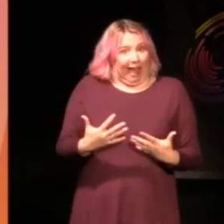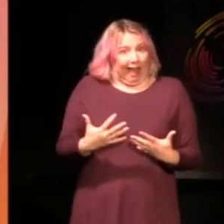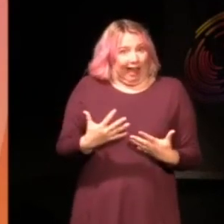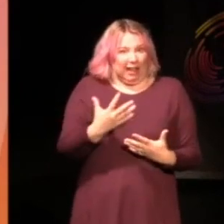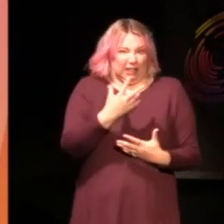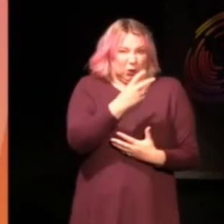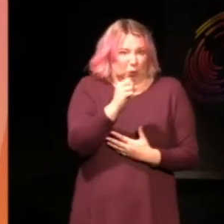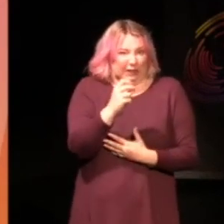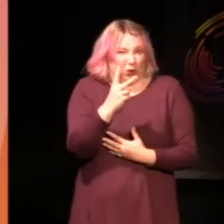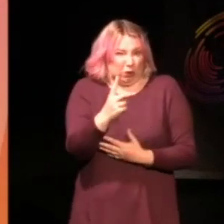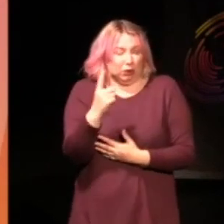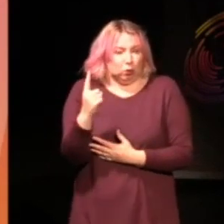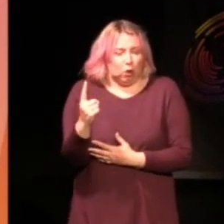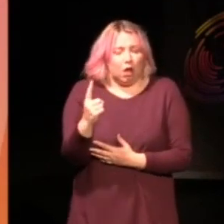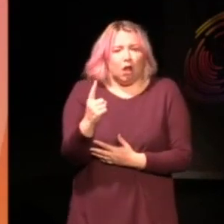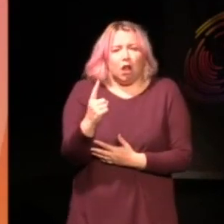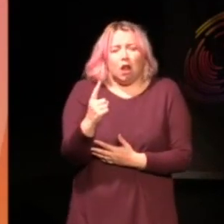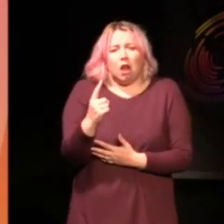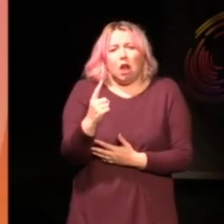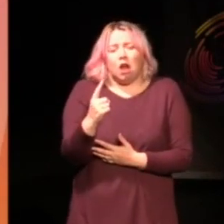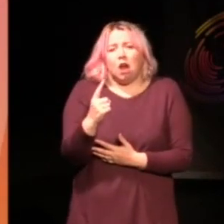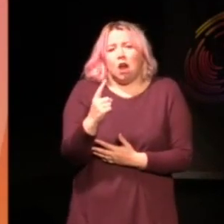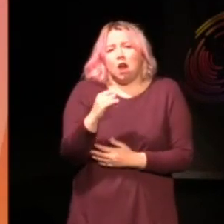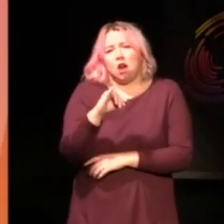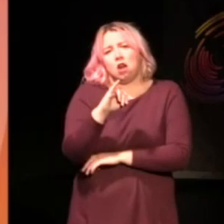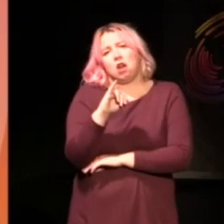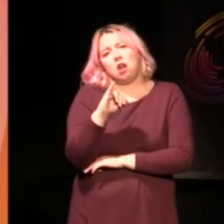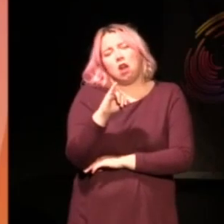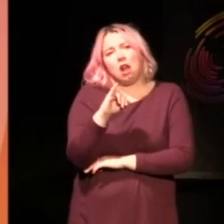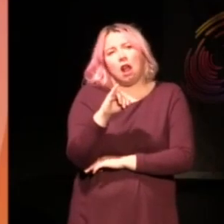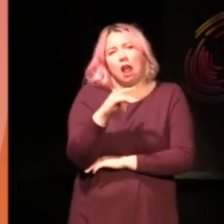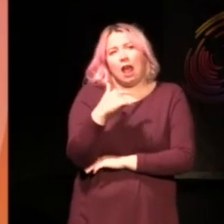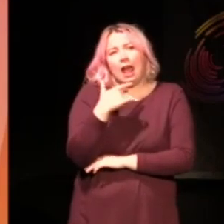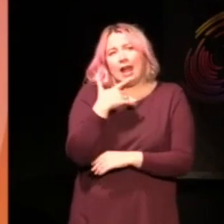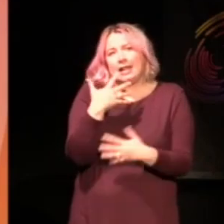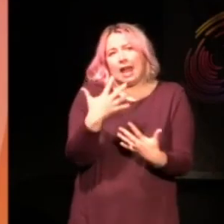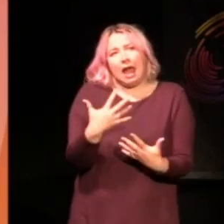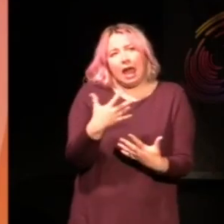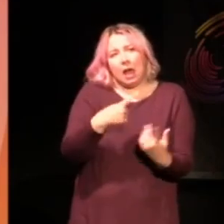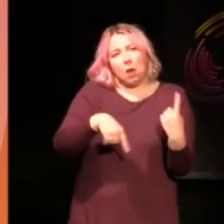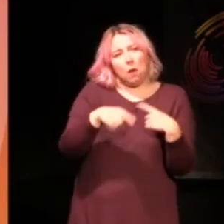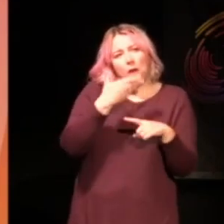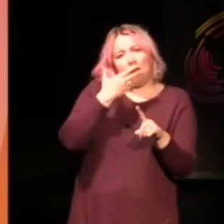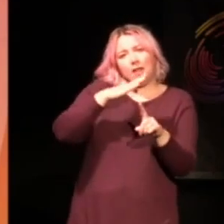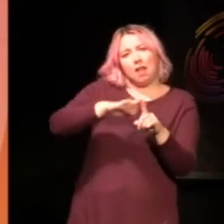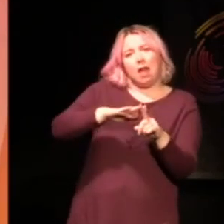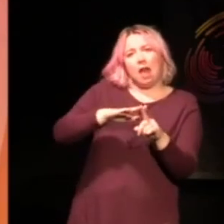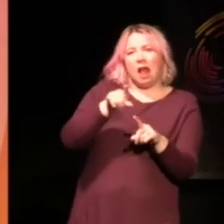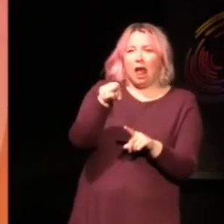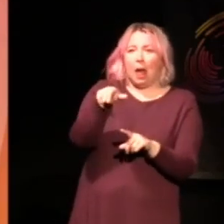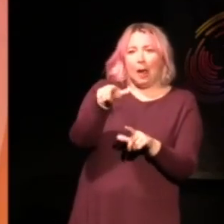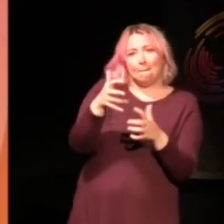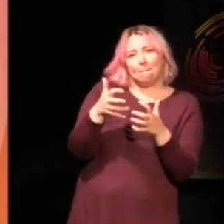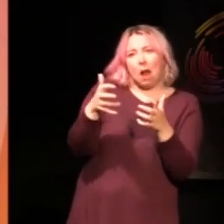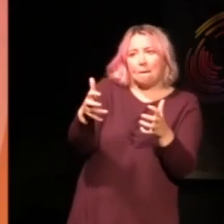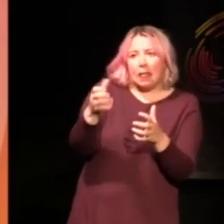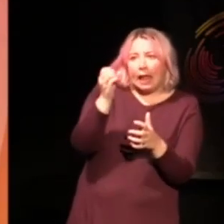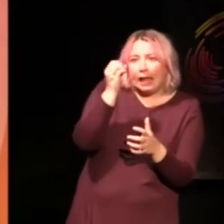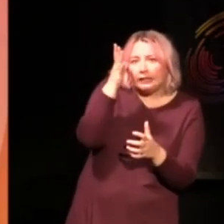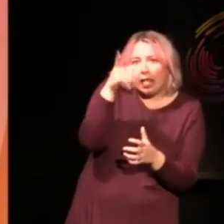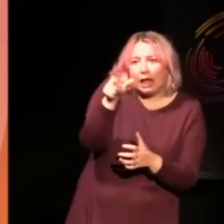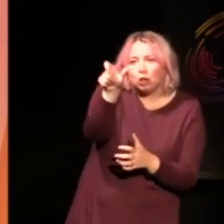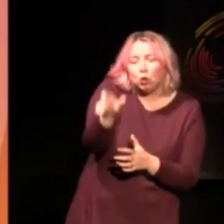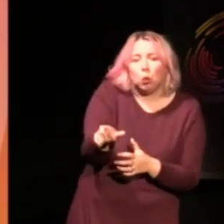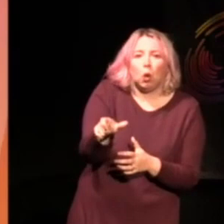that we always see the term public intellectual, we take it as a sign of arrogance. Nobody would use it